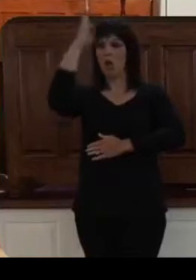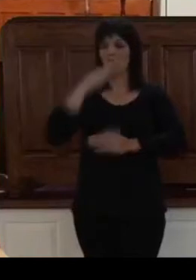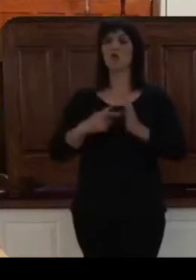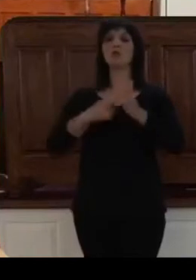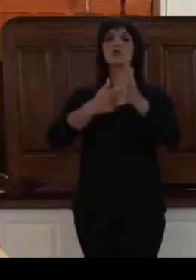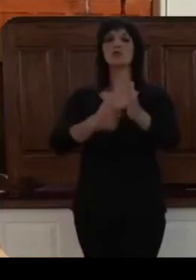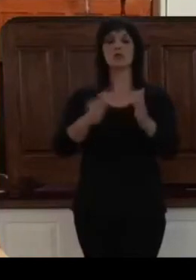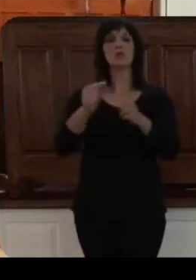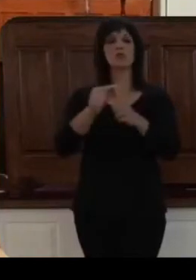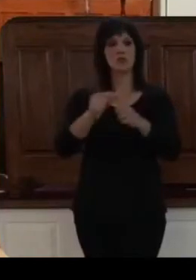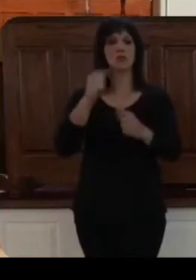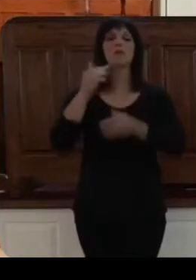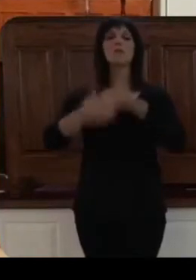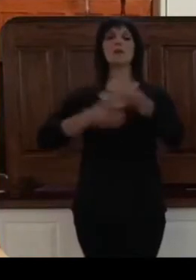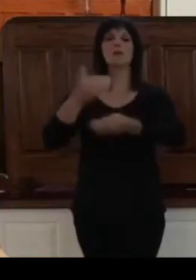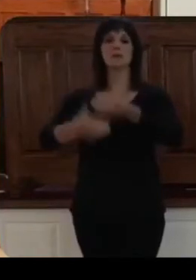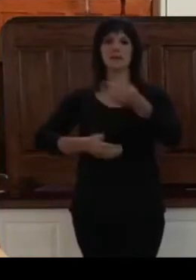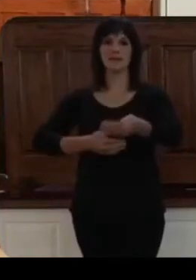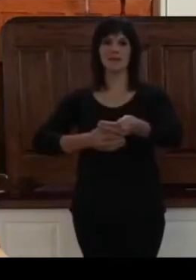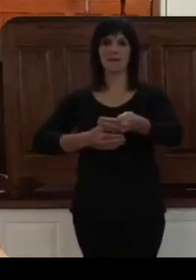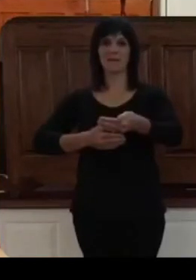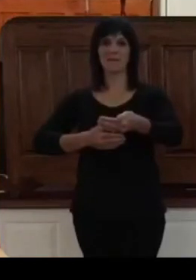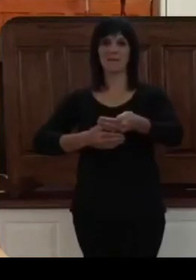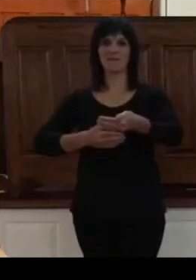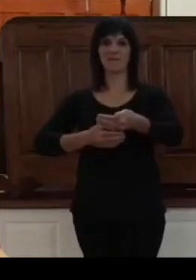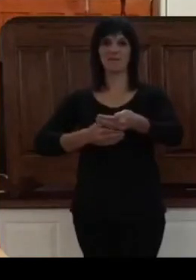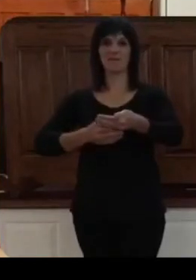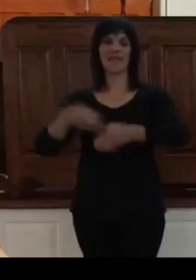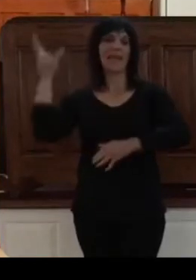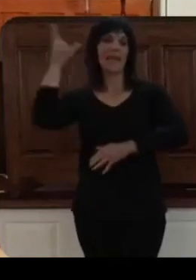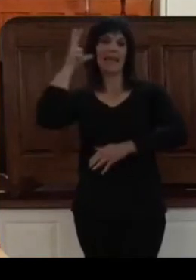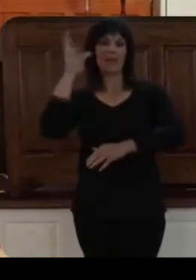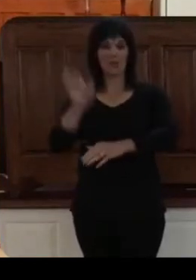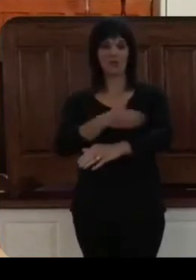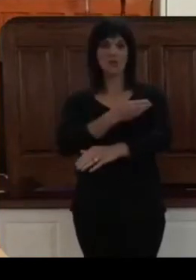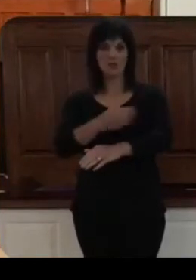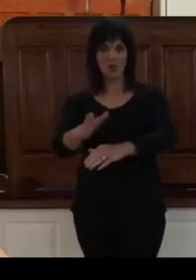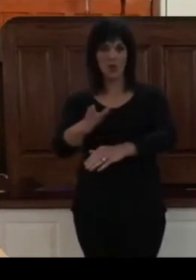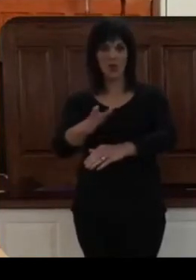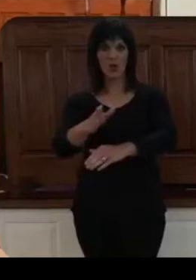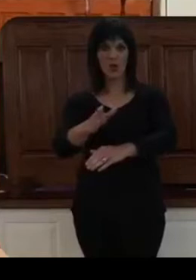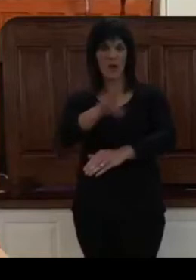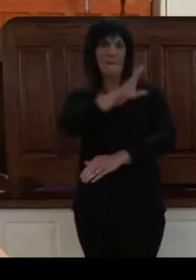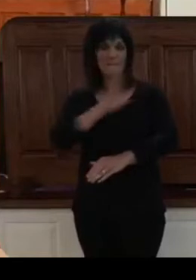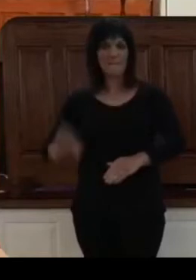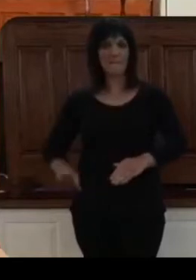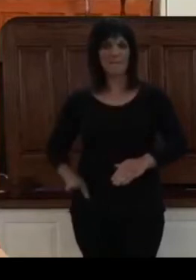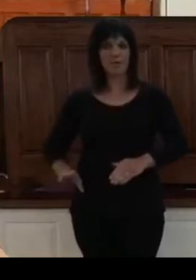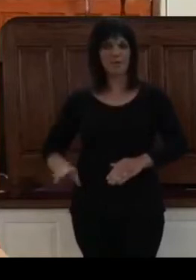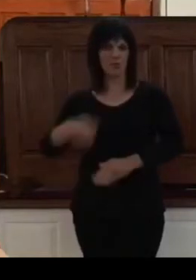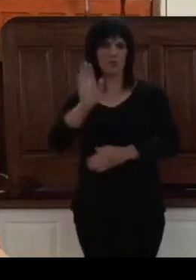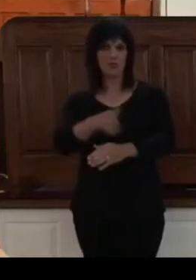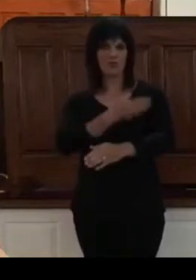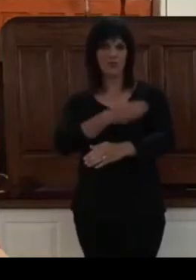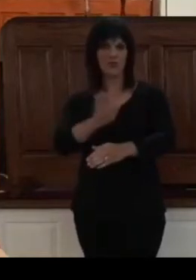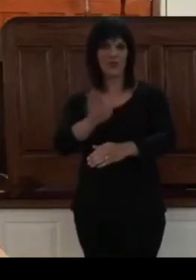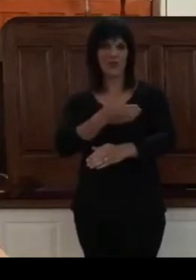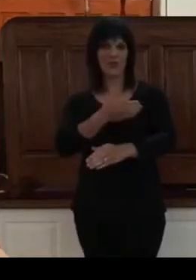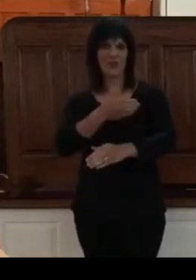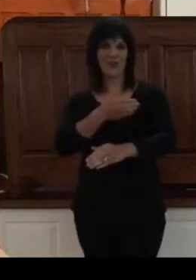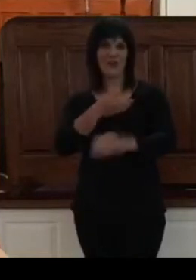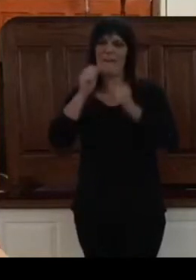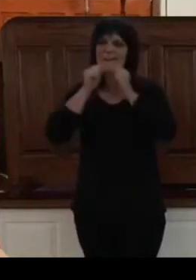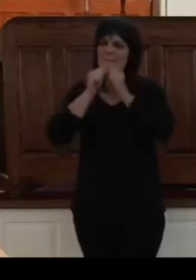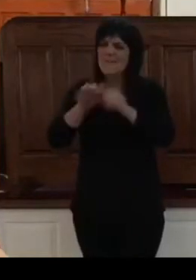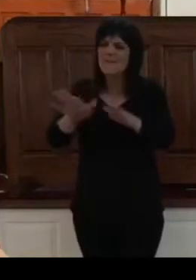us, we're in progress. When we hear a song by a Christian artist, and it just blesses